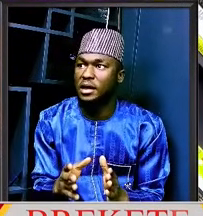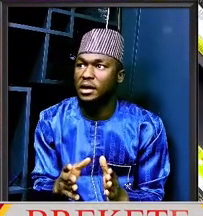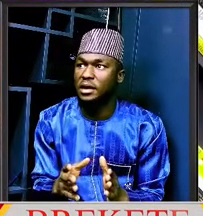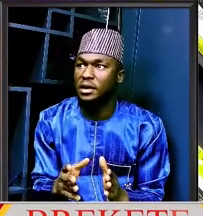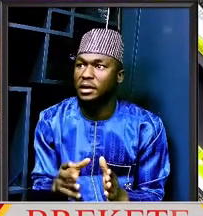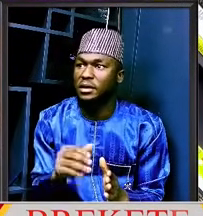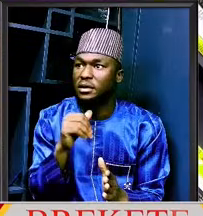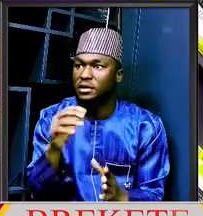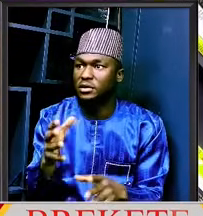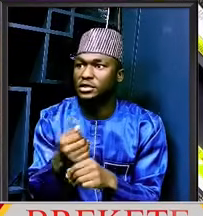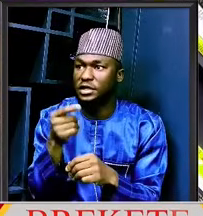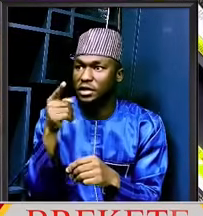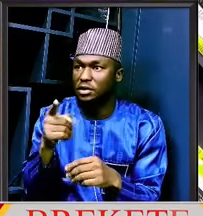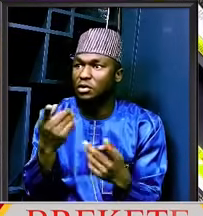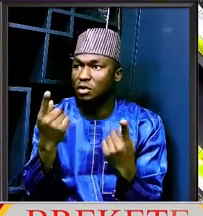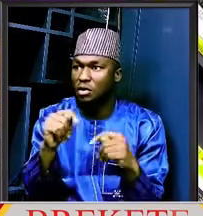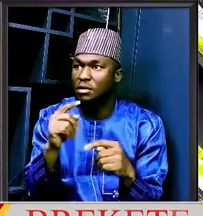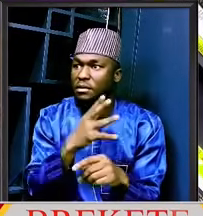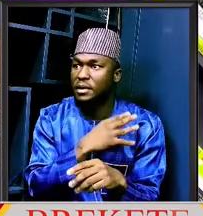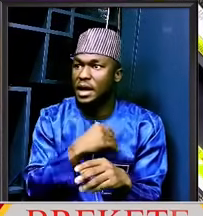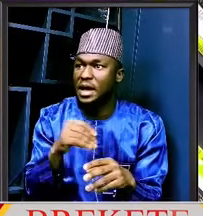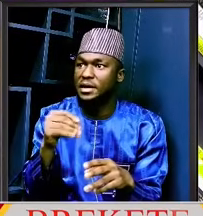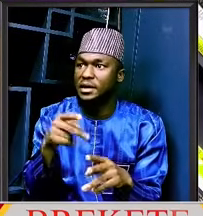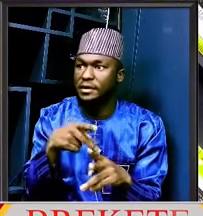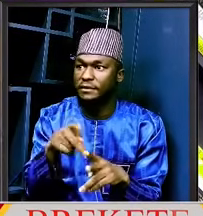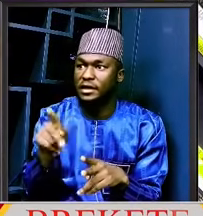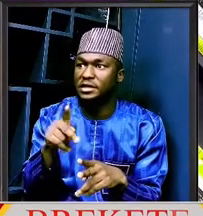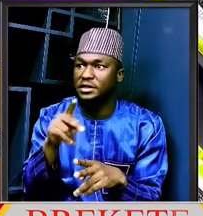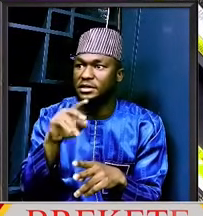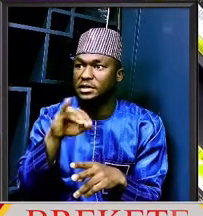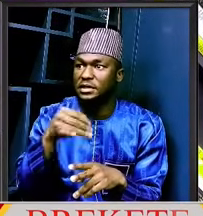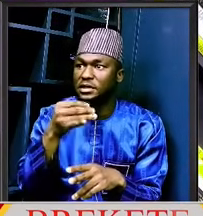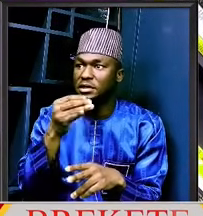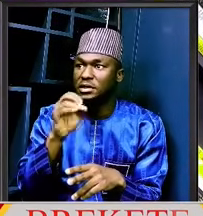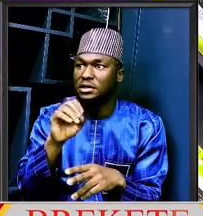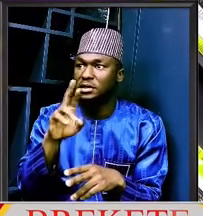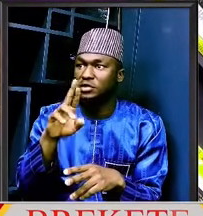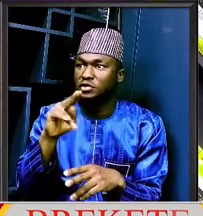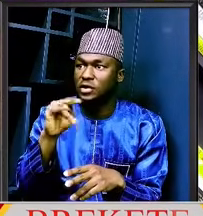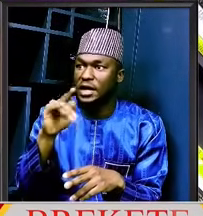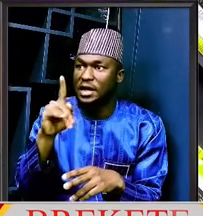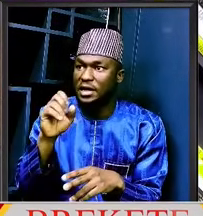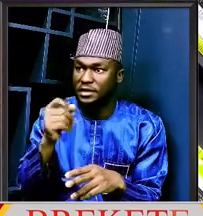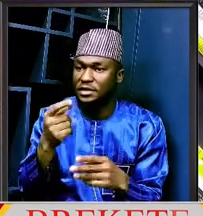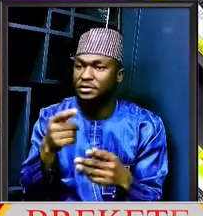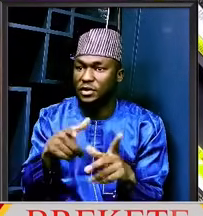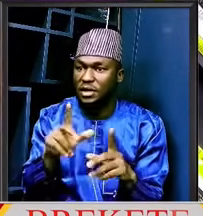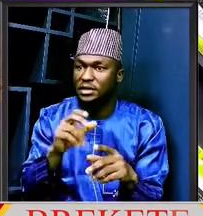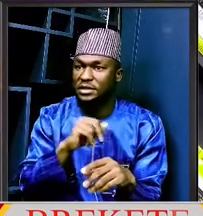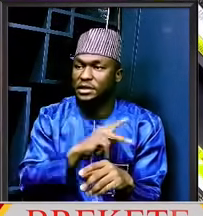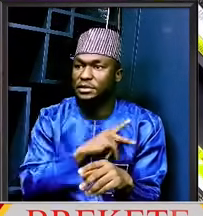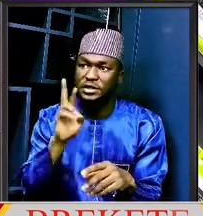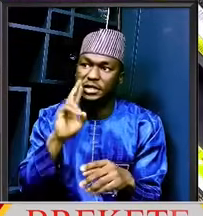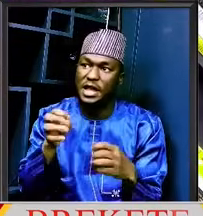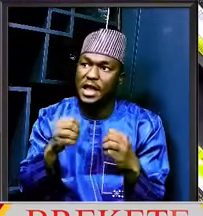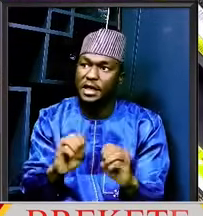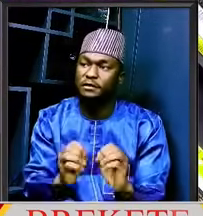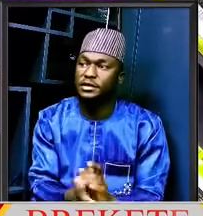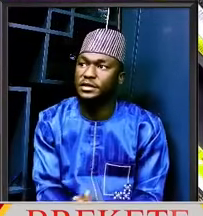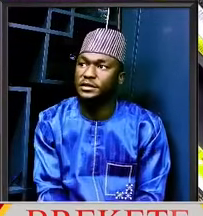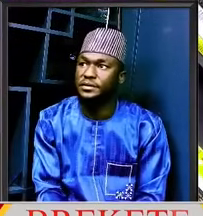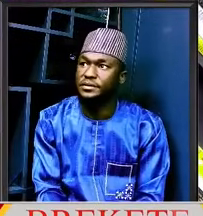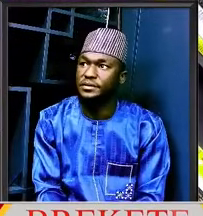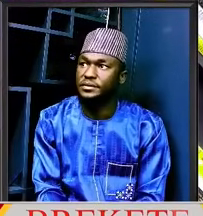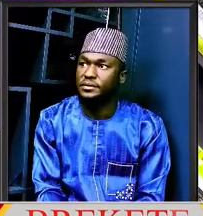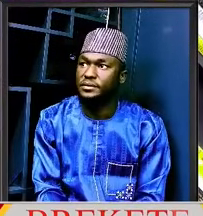take you, come and practice journalism. You have done investigative journalism already. Let's appreciate her. So